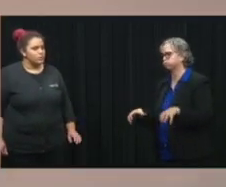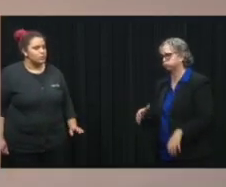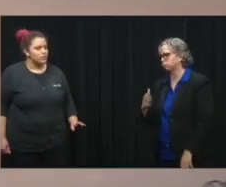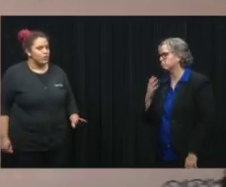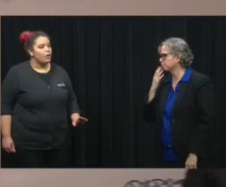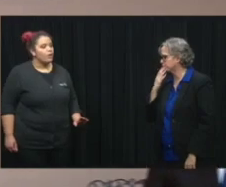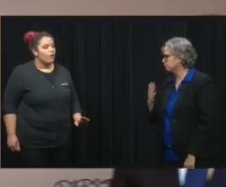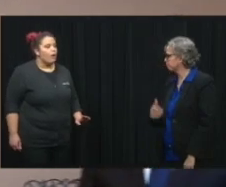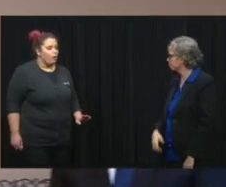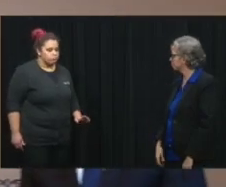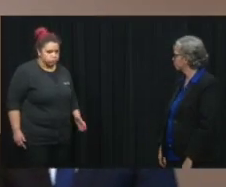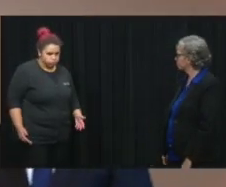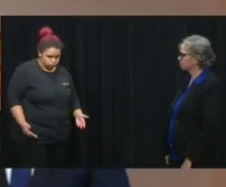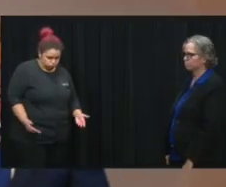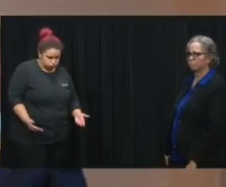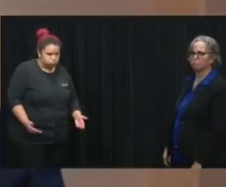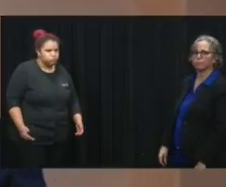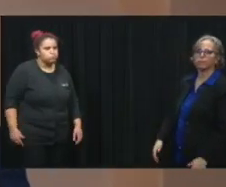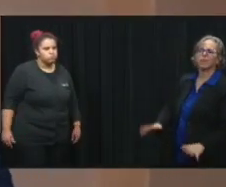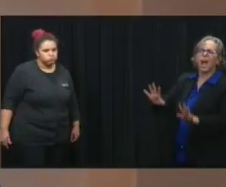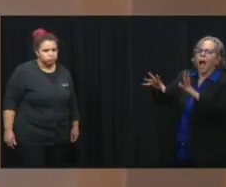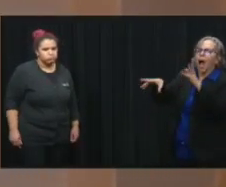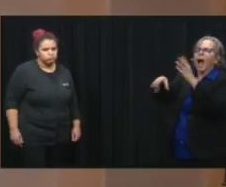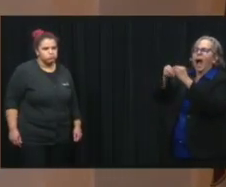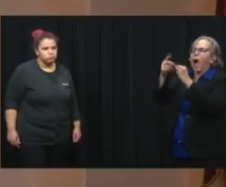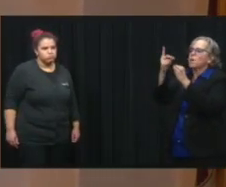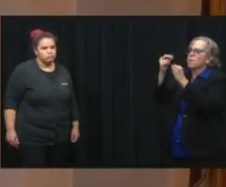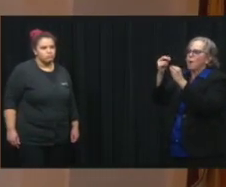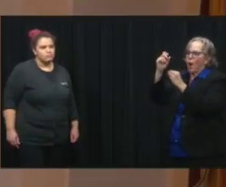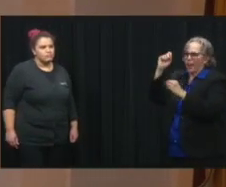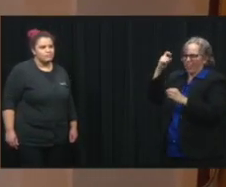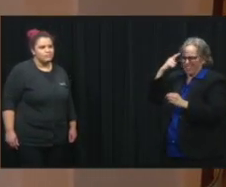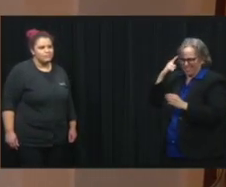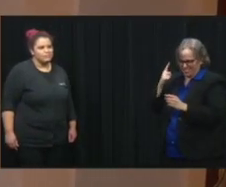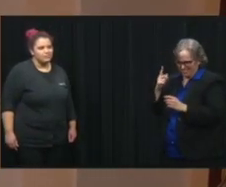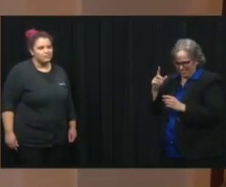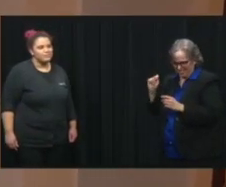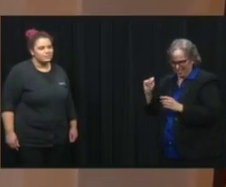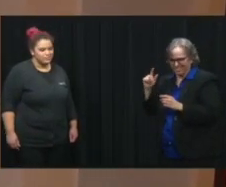if I could, that I heard the governor talk about on a conference call this morning, as well as